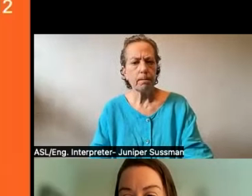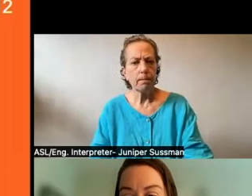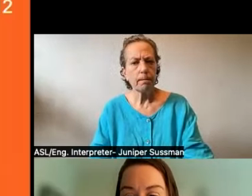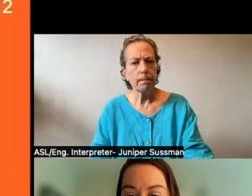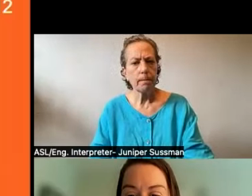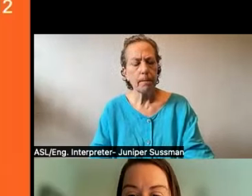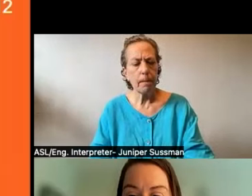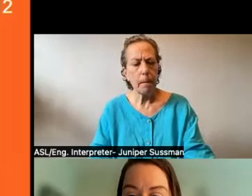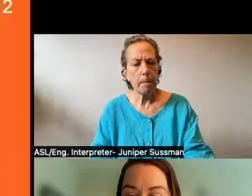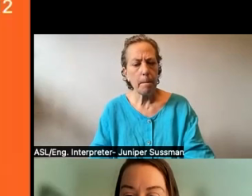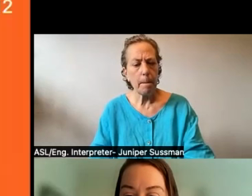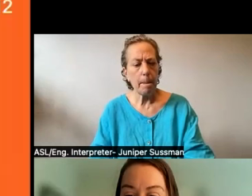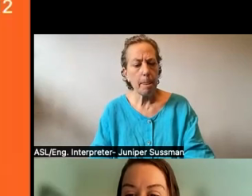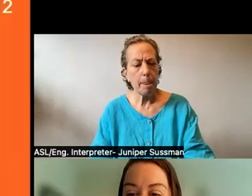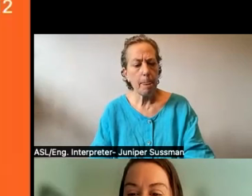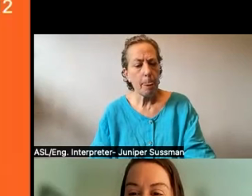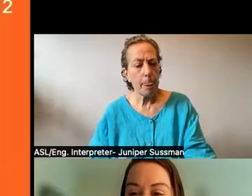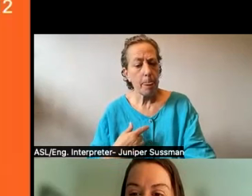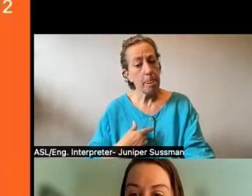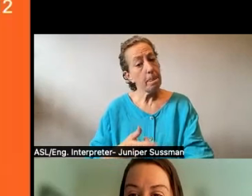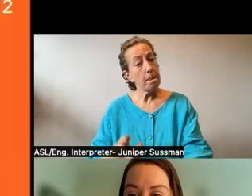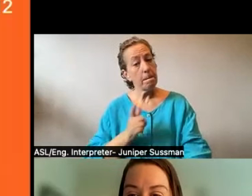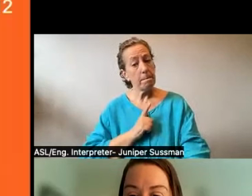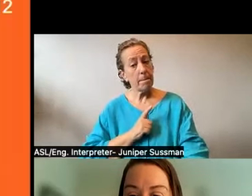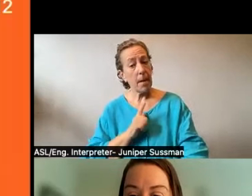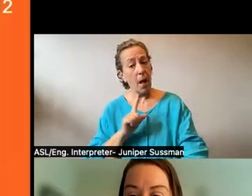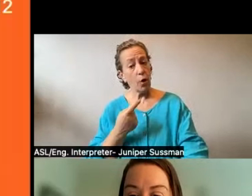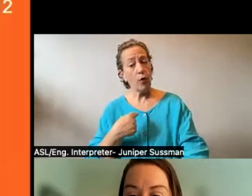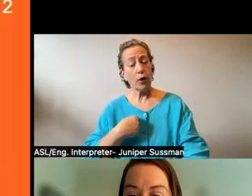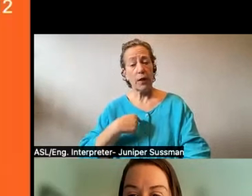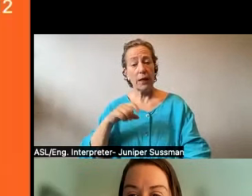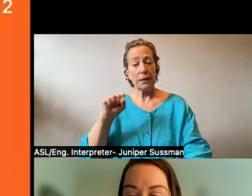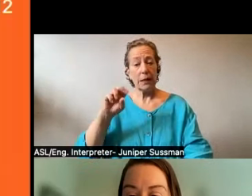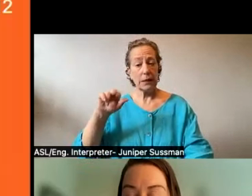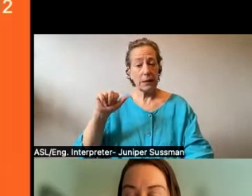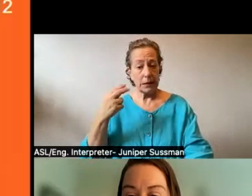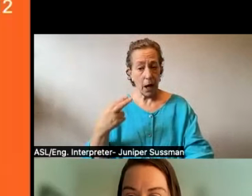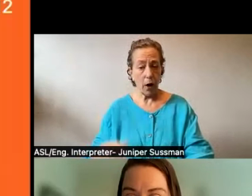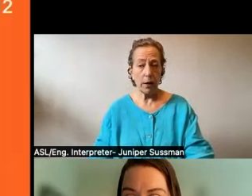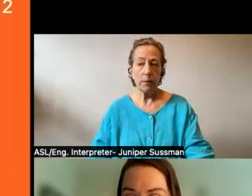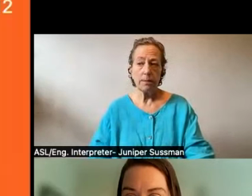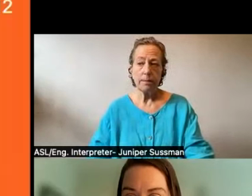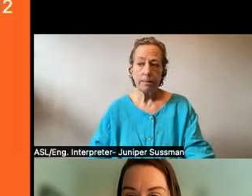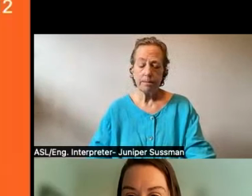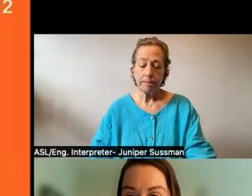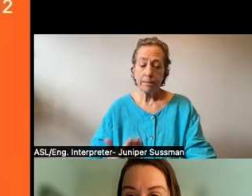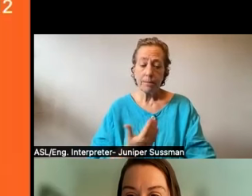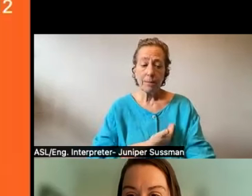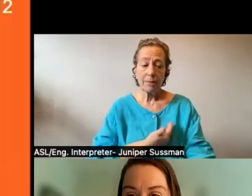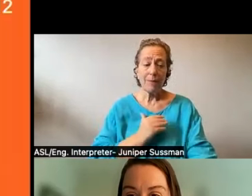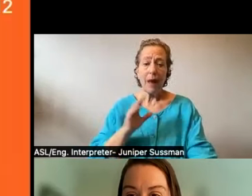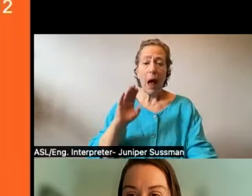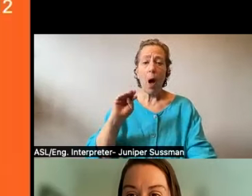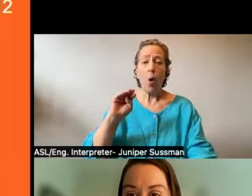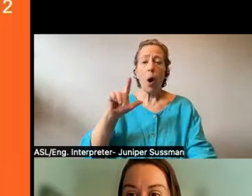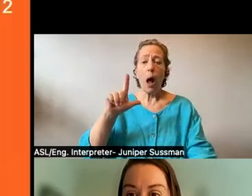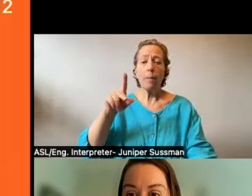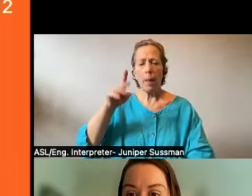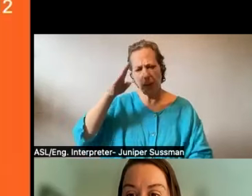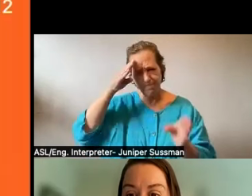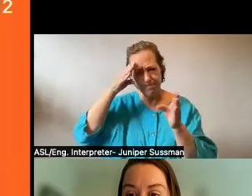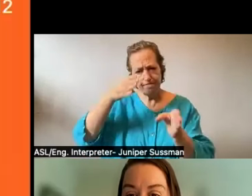I suppose I could go first. So this is Sarah, and our MLP specifically serves older adults. And so all